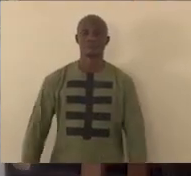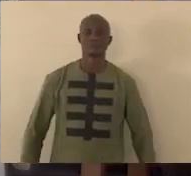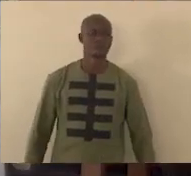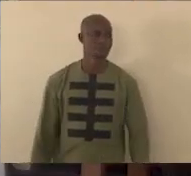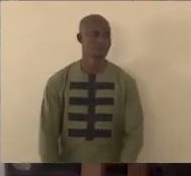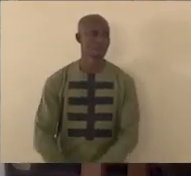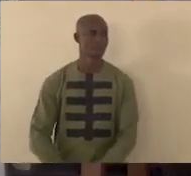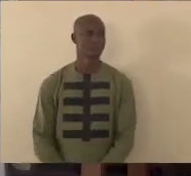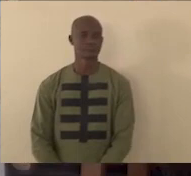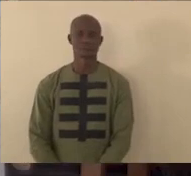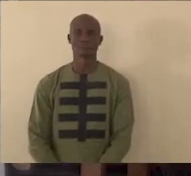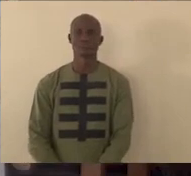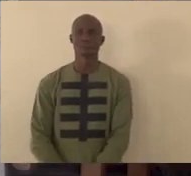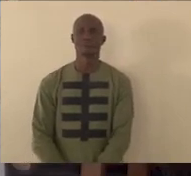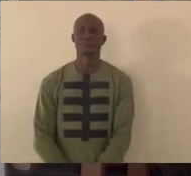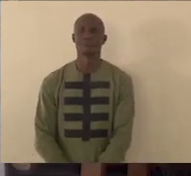Yes,